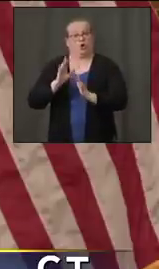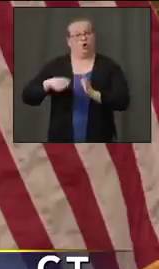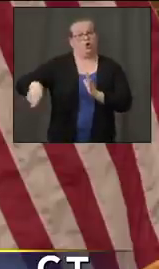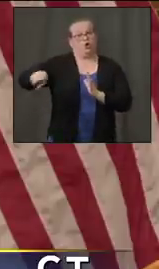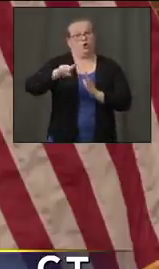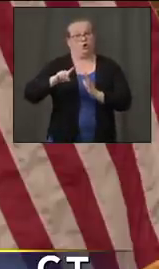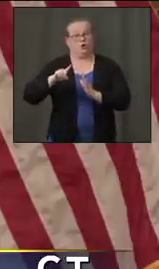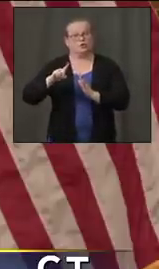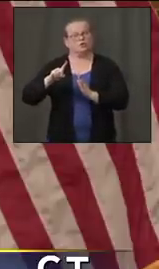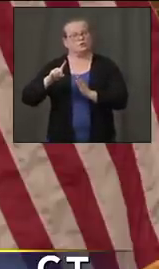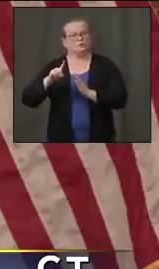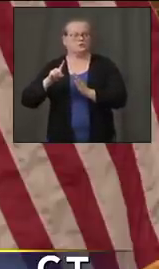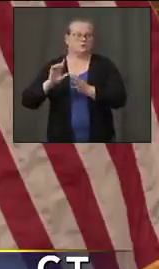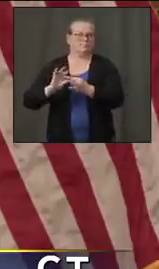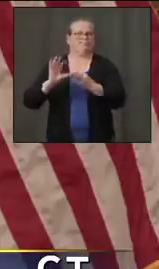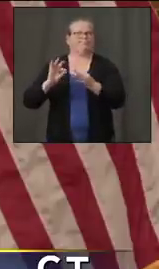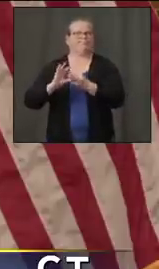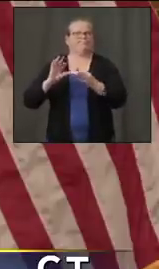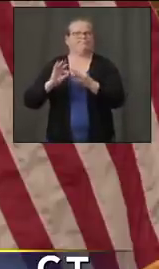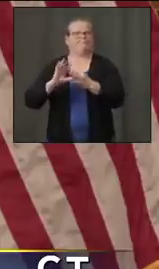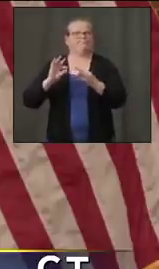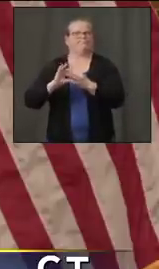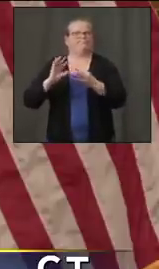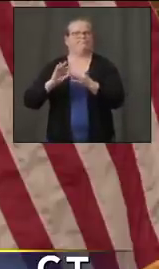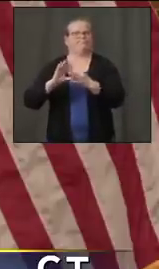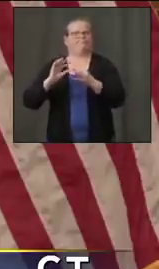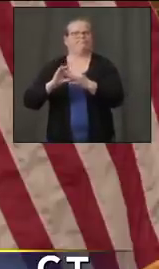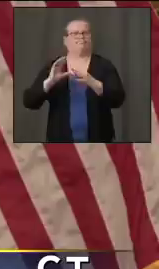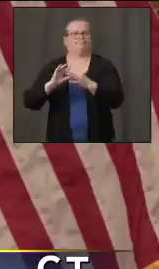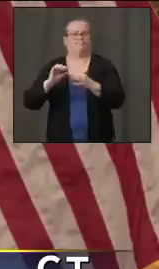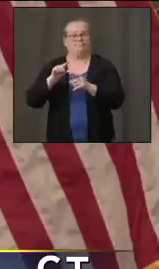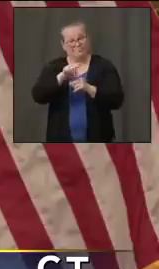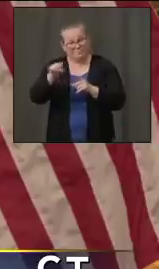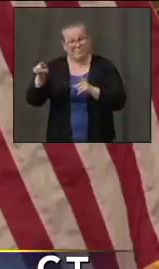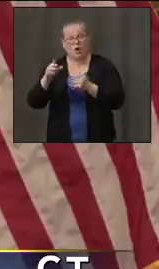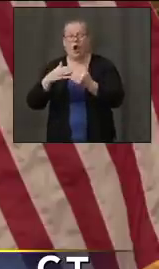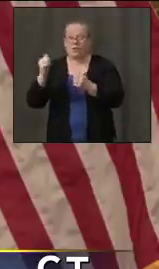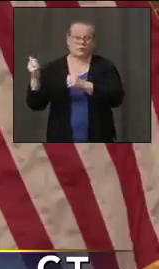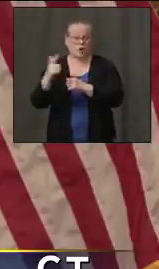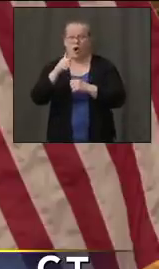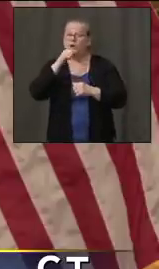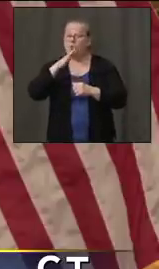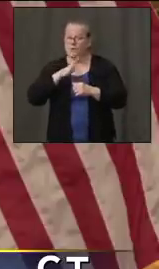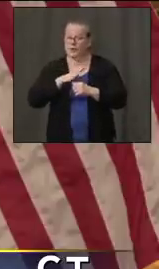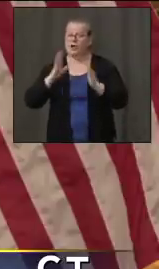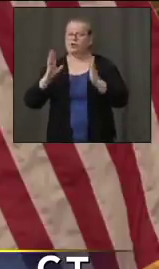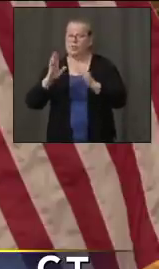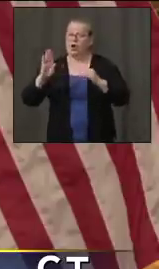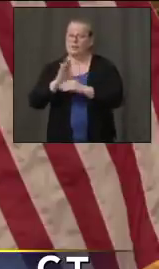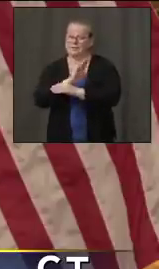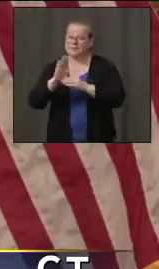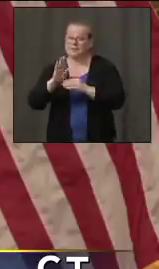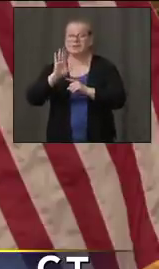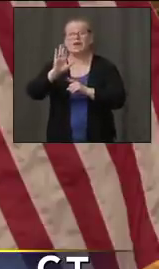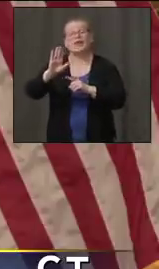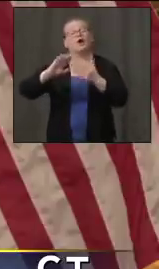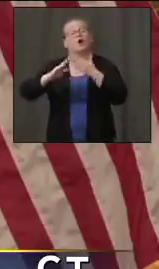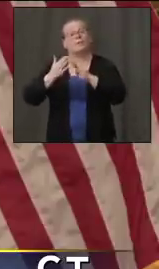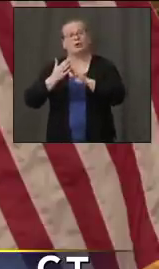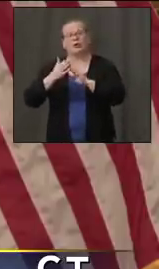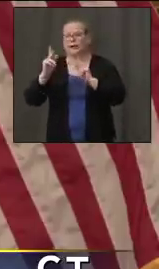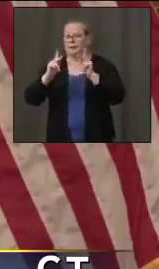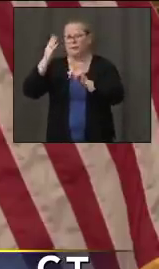were almost exclusively women small business owners who are very well known in their communities,